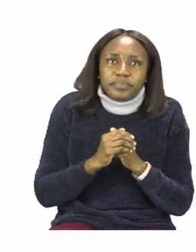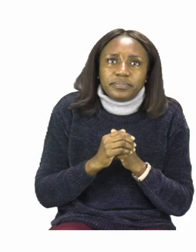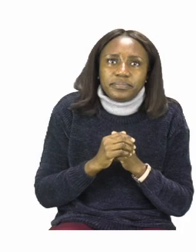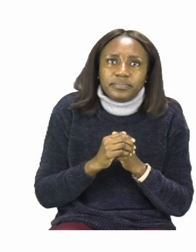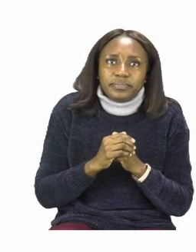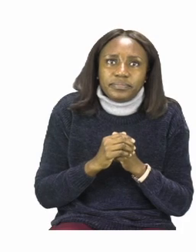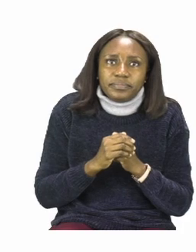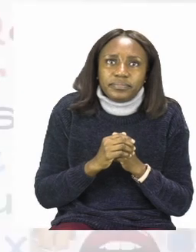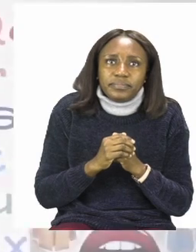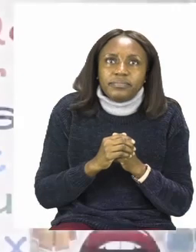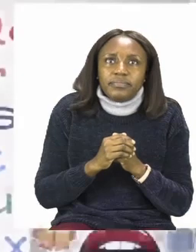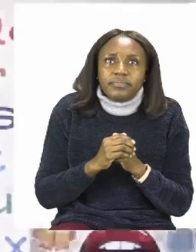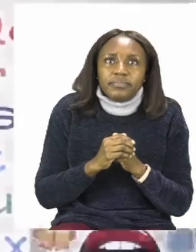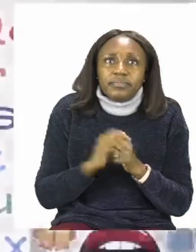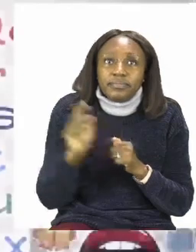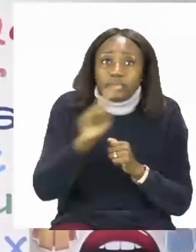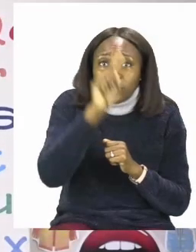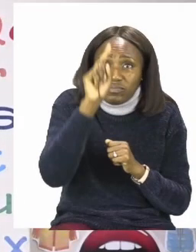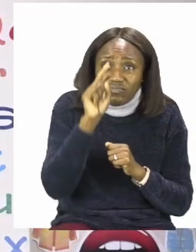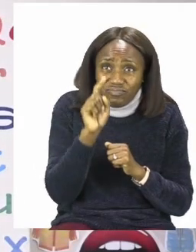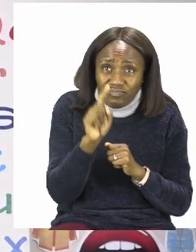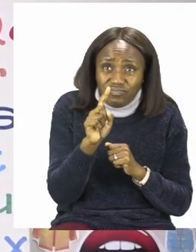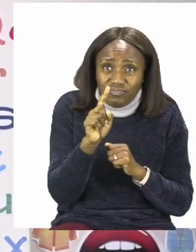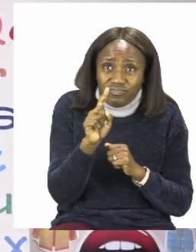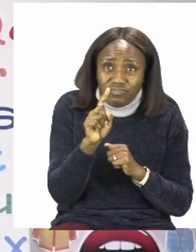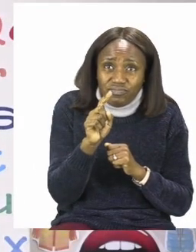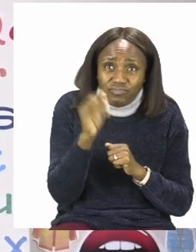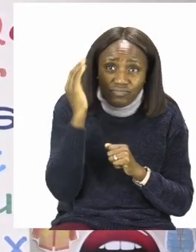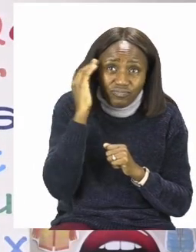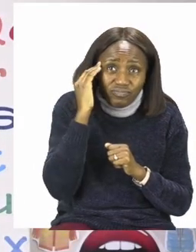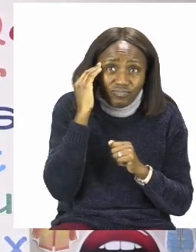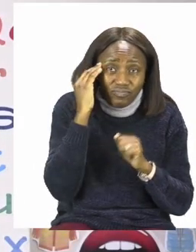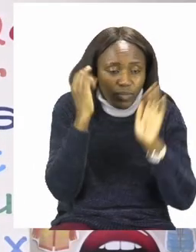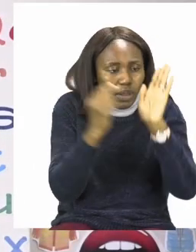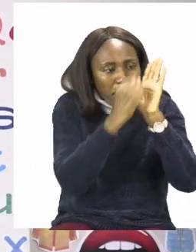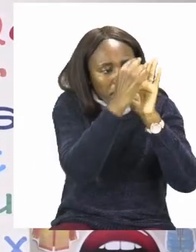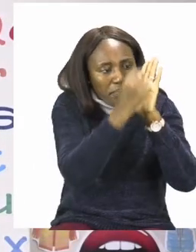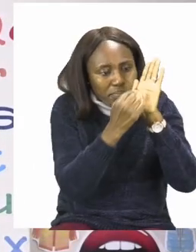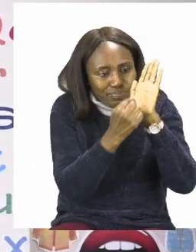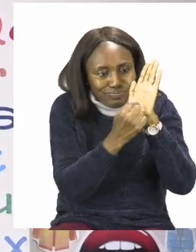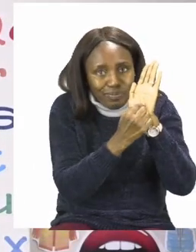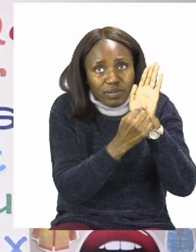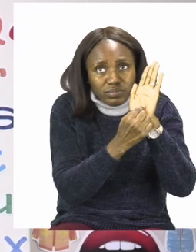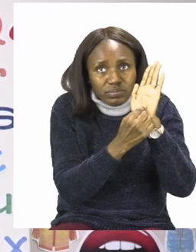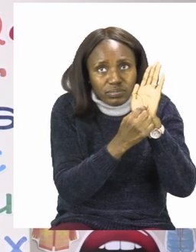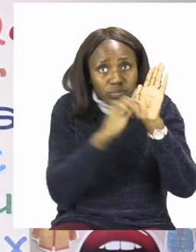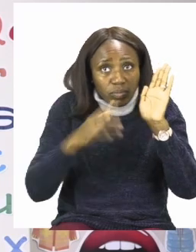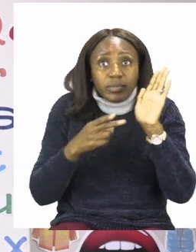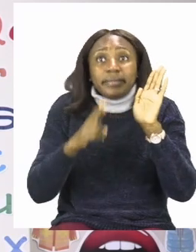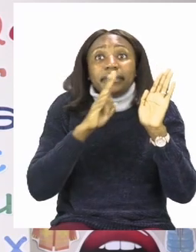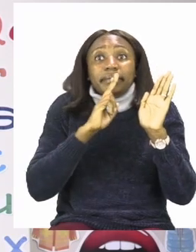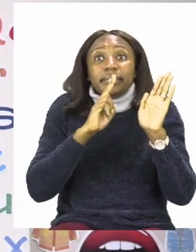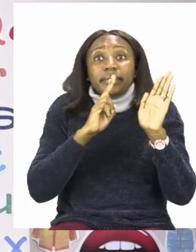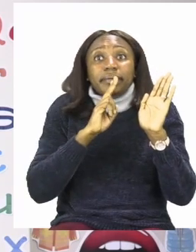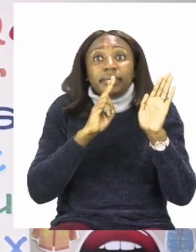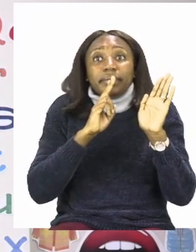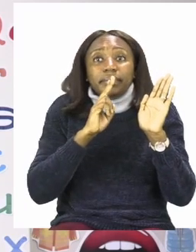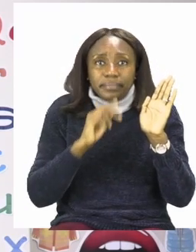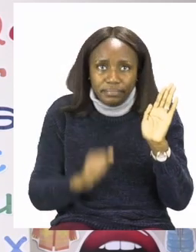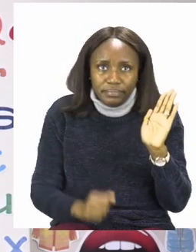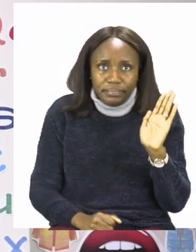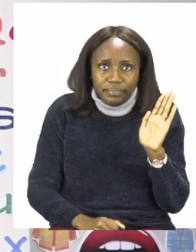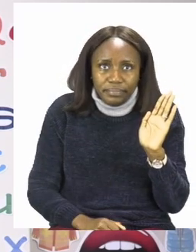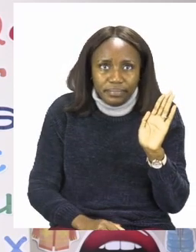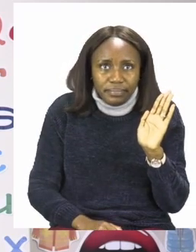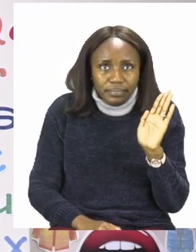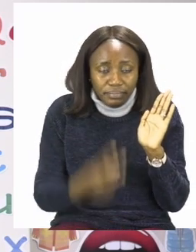a question, boys and girls, we know is something that needs an answer or something that has an answer. So